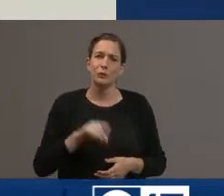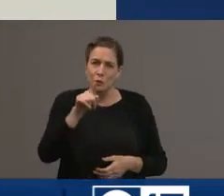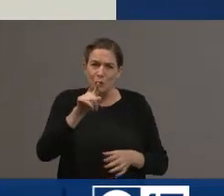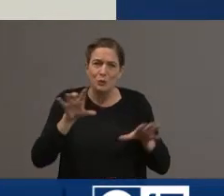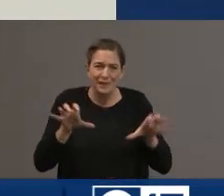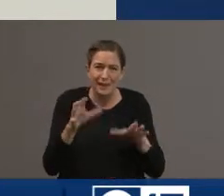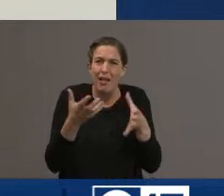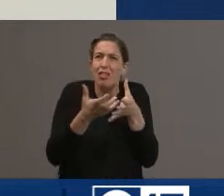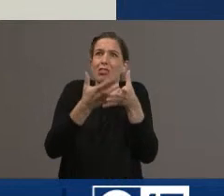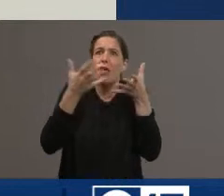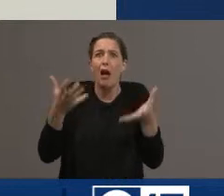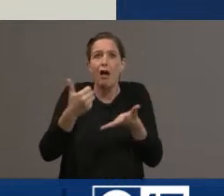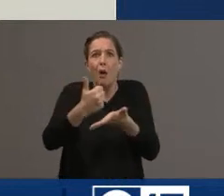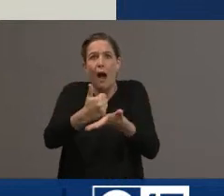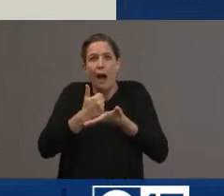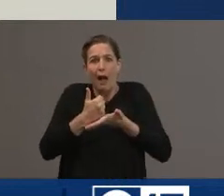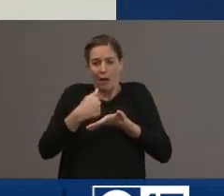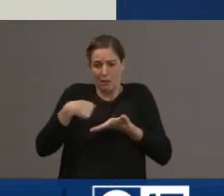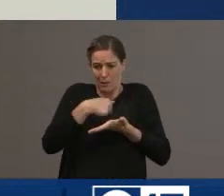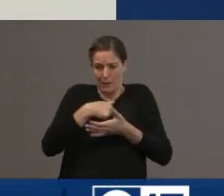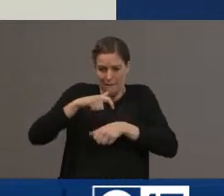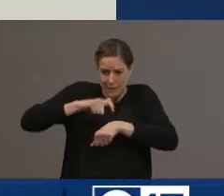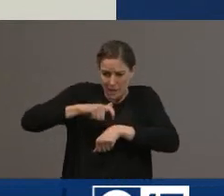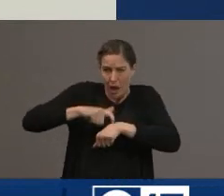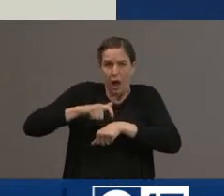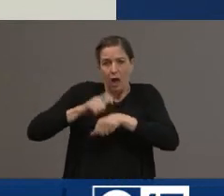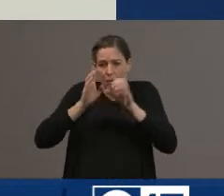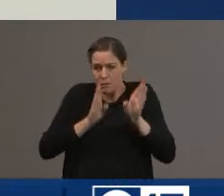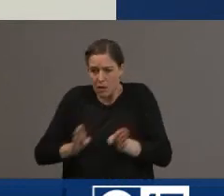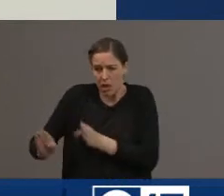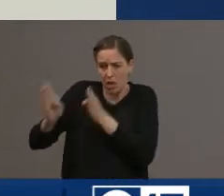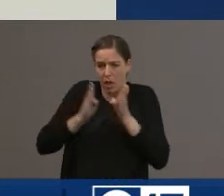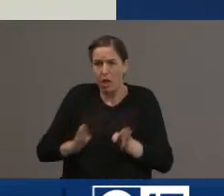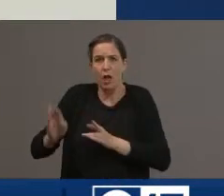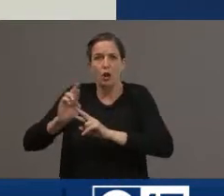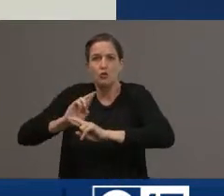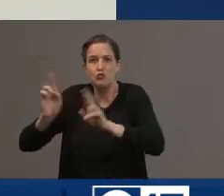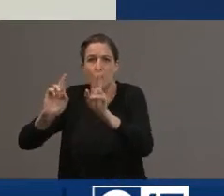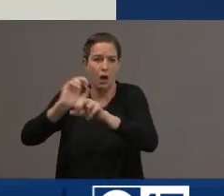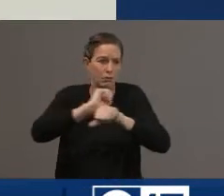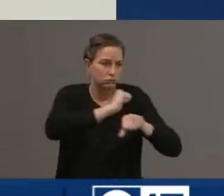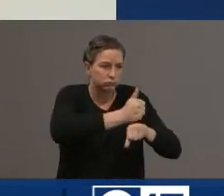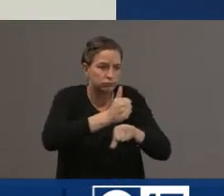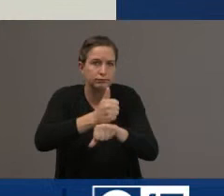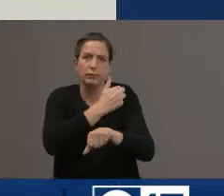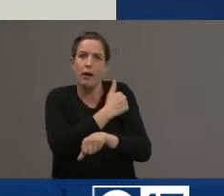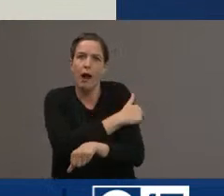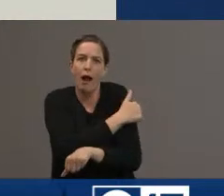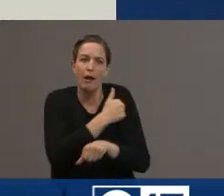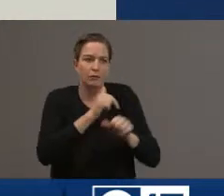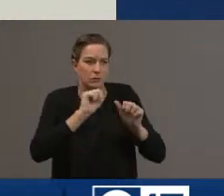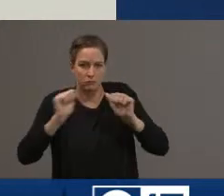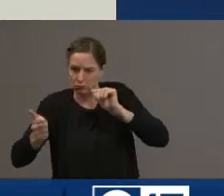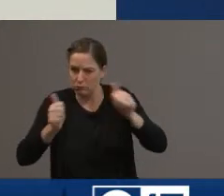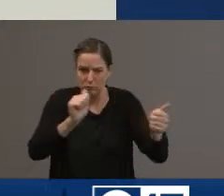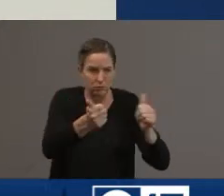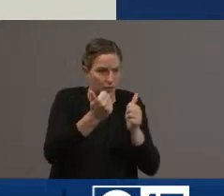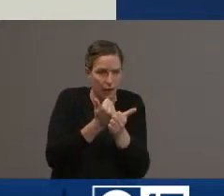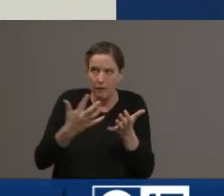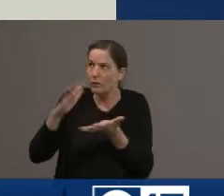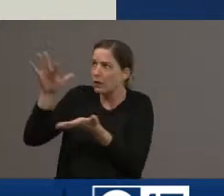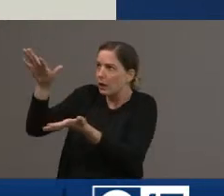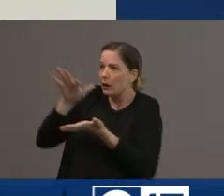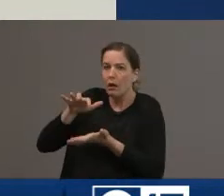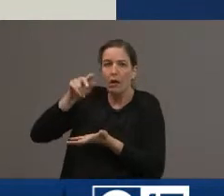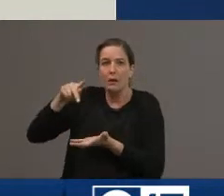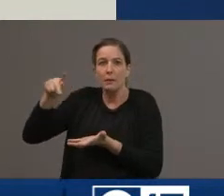of maximum illness and hospitalization. When we reopened the economy, I